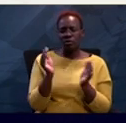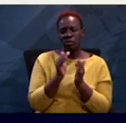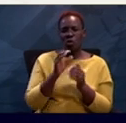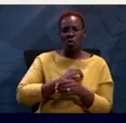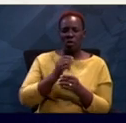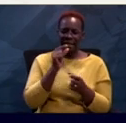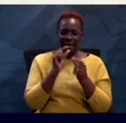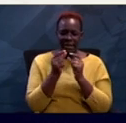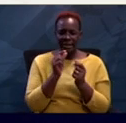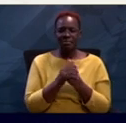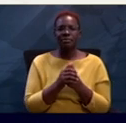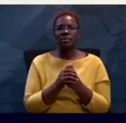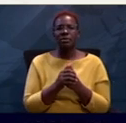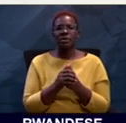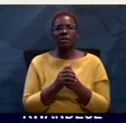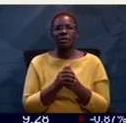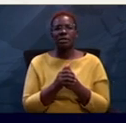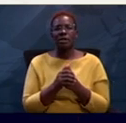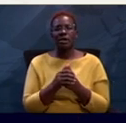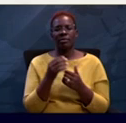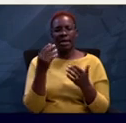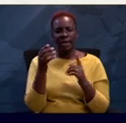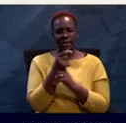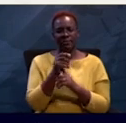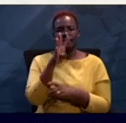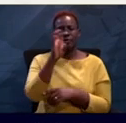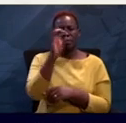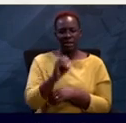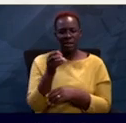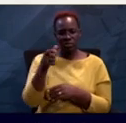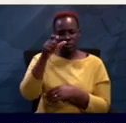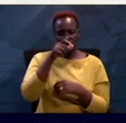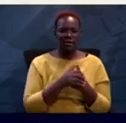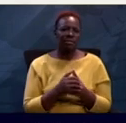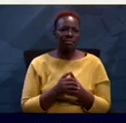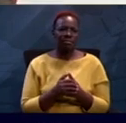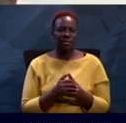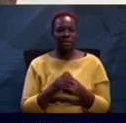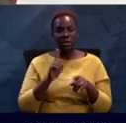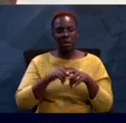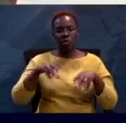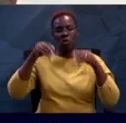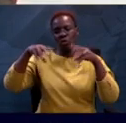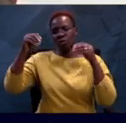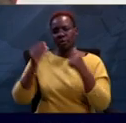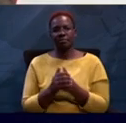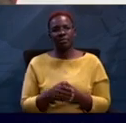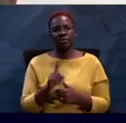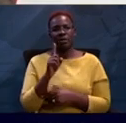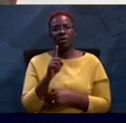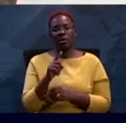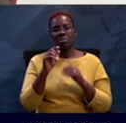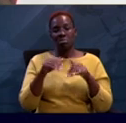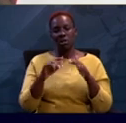teas have recorded a 40% increase at the auction. We will work closely with the Minister of